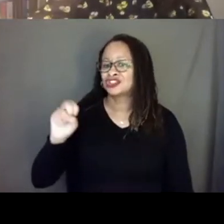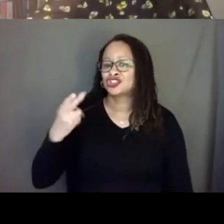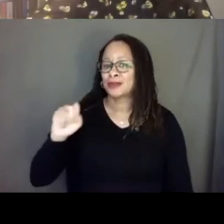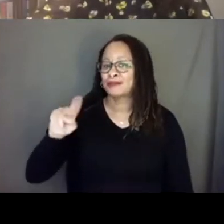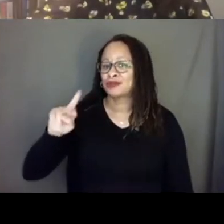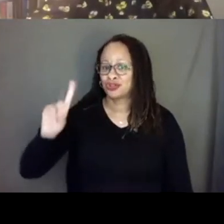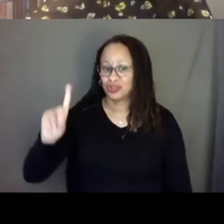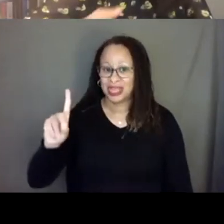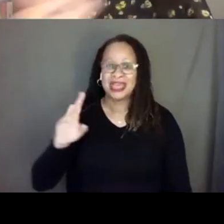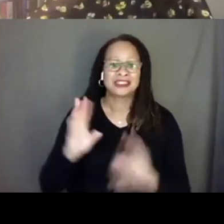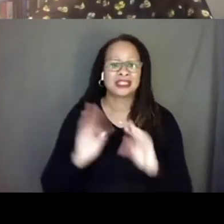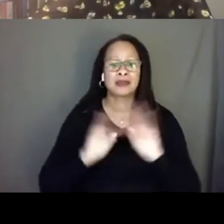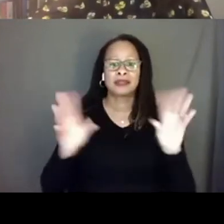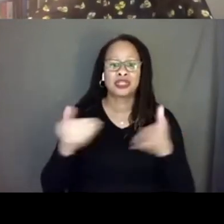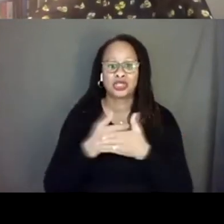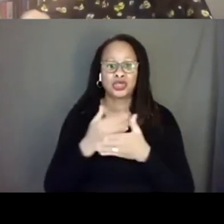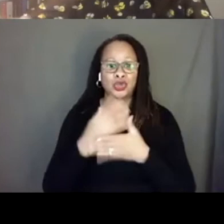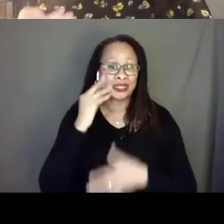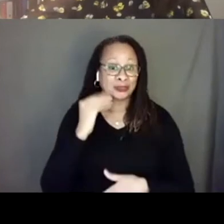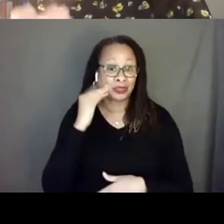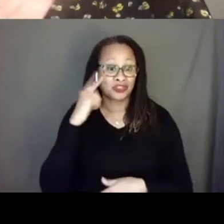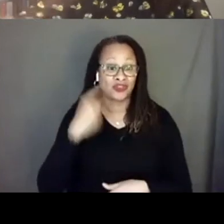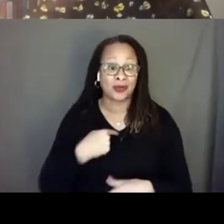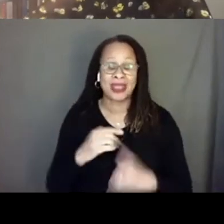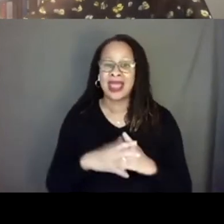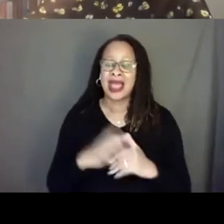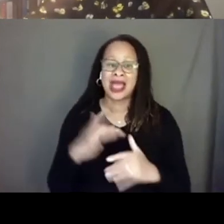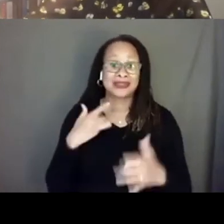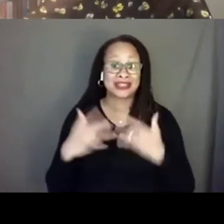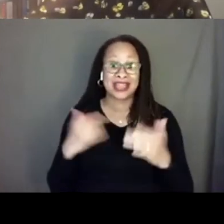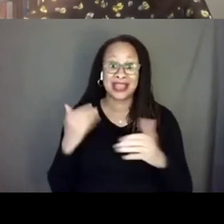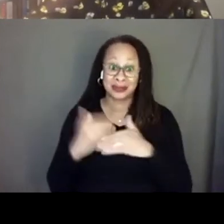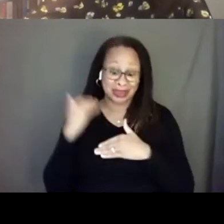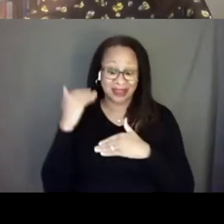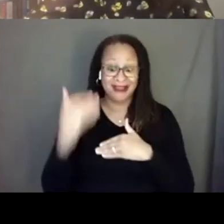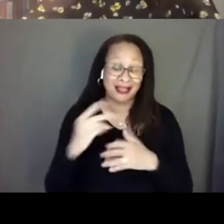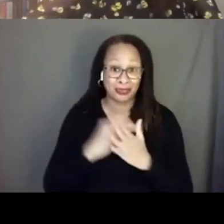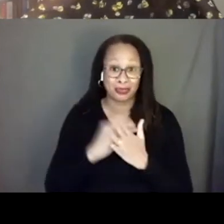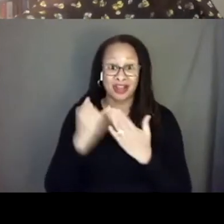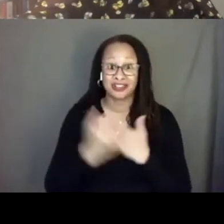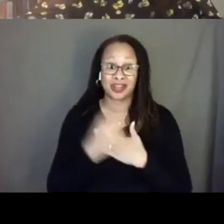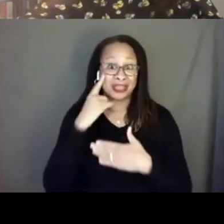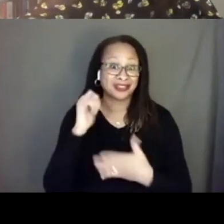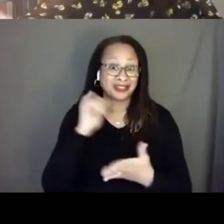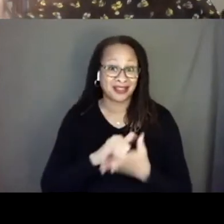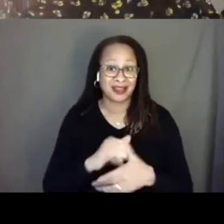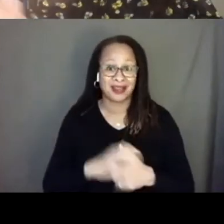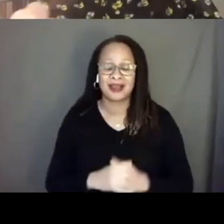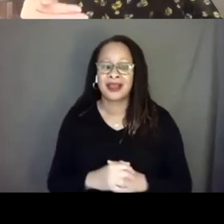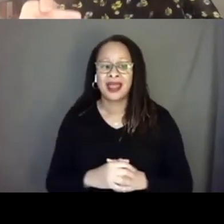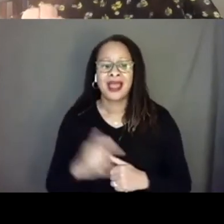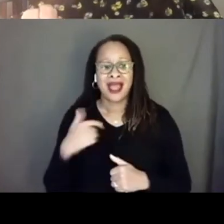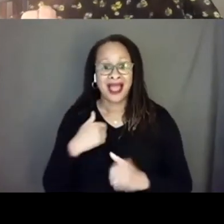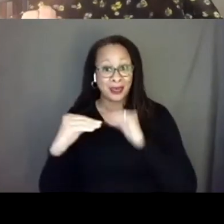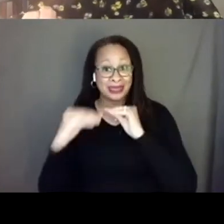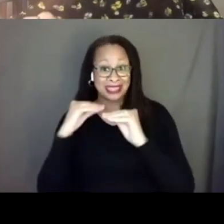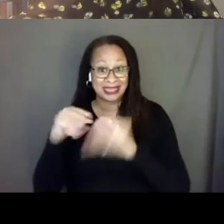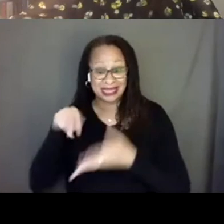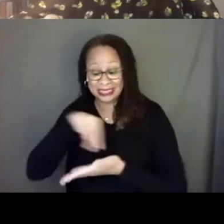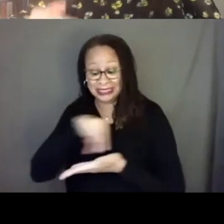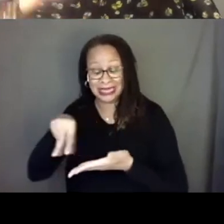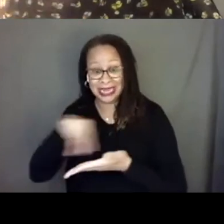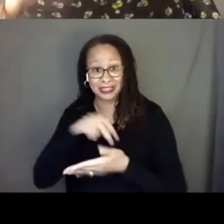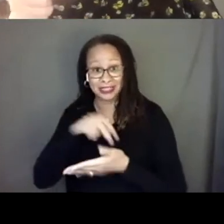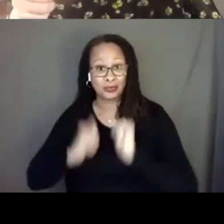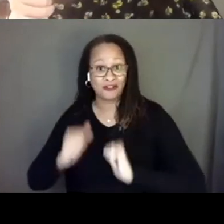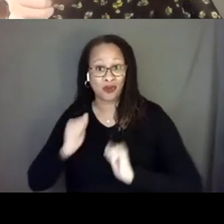me. And I was so excited to be on the project because of that, because I was editing a dance performance,